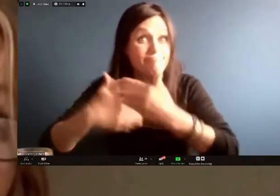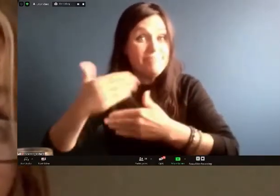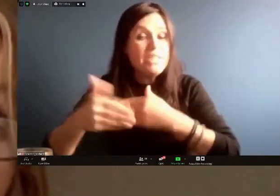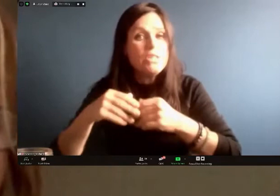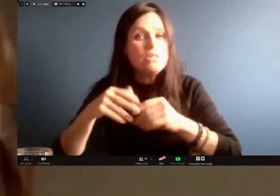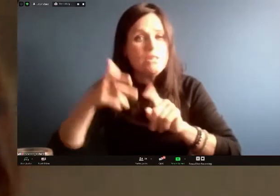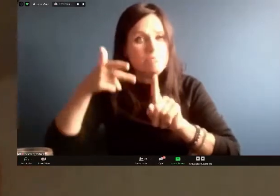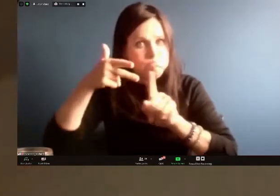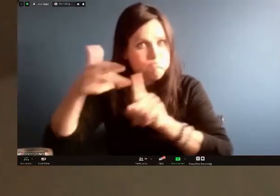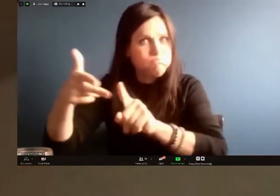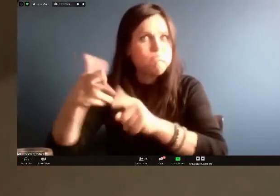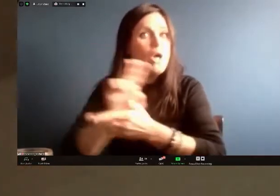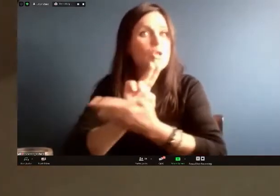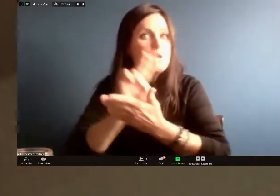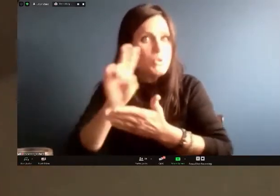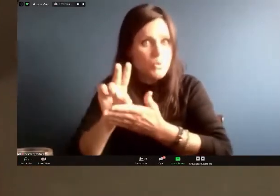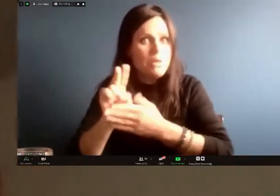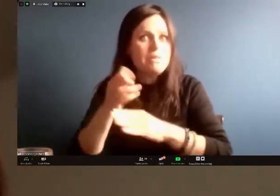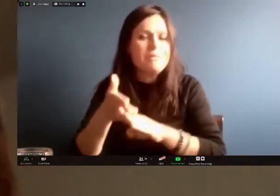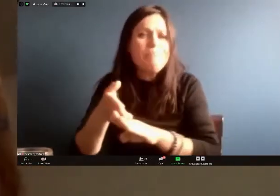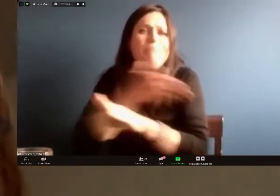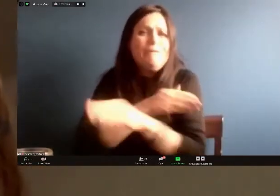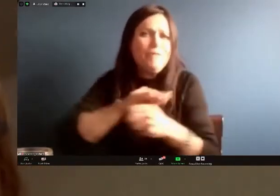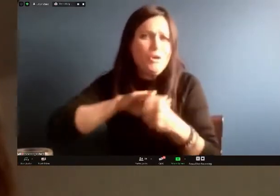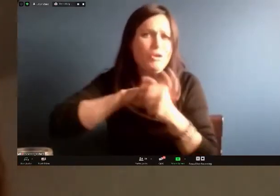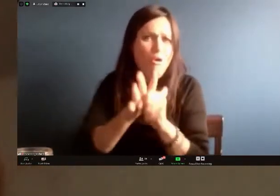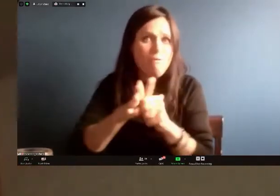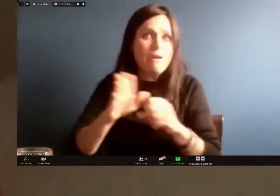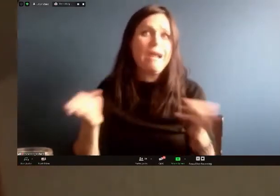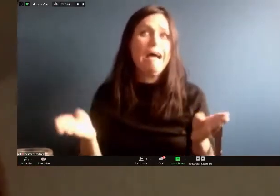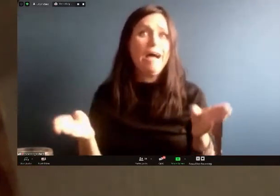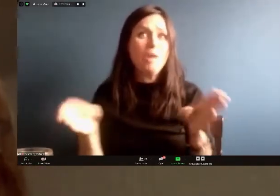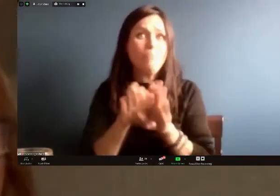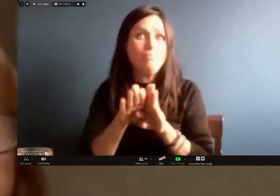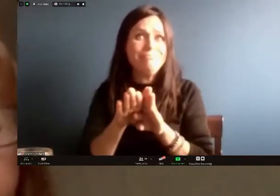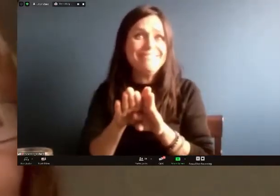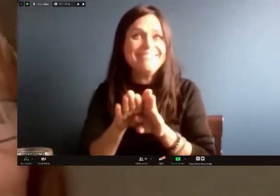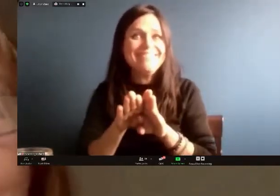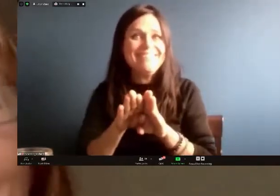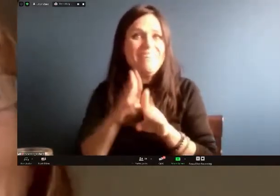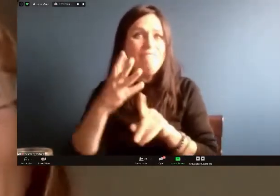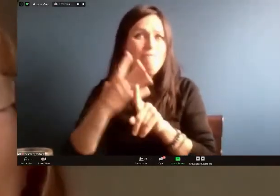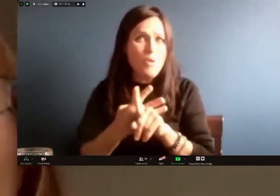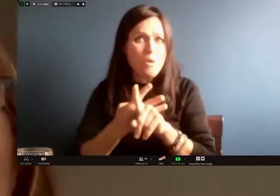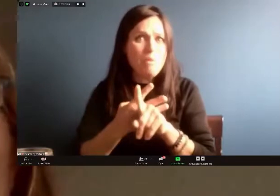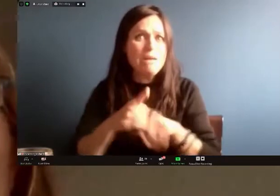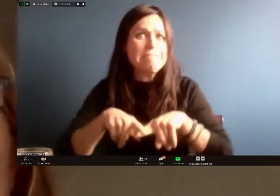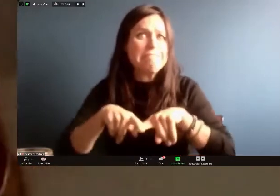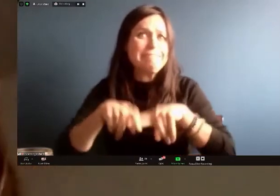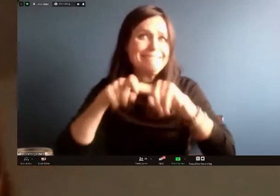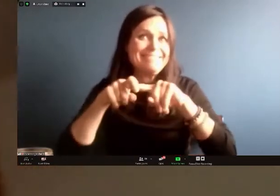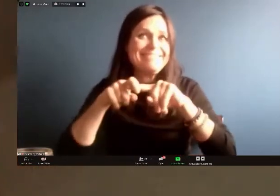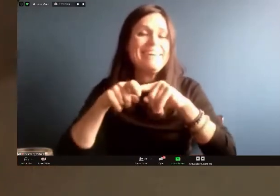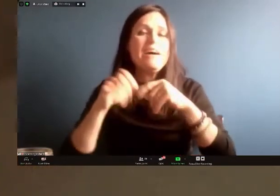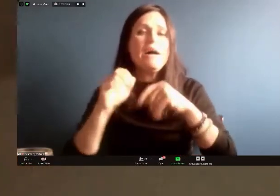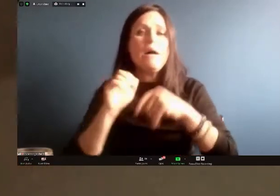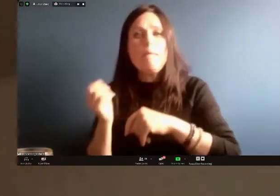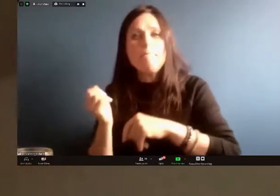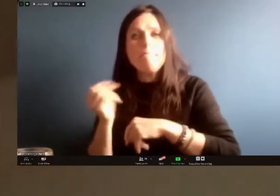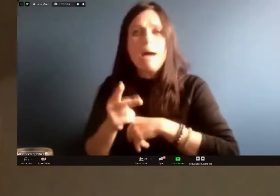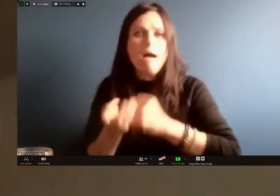the show pre-COVID, got shut down for 4 months and came back on July